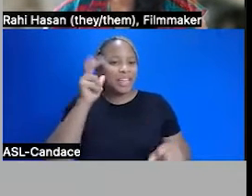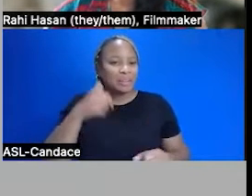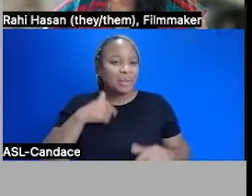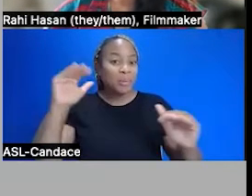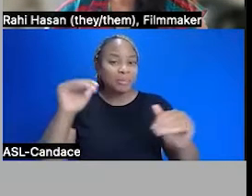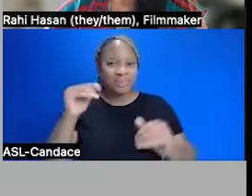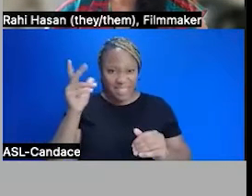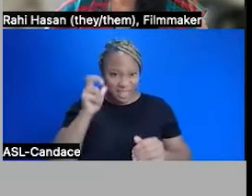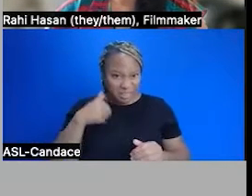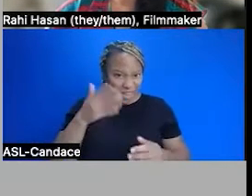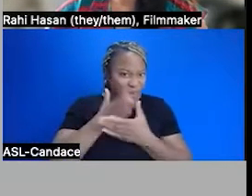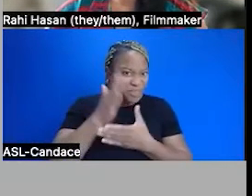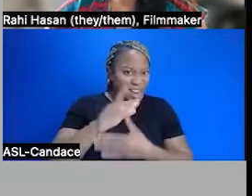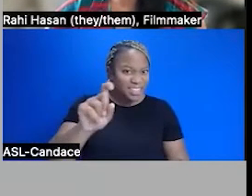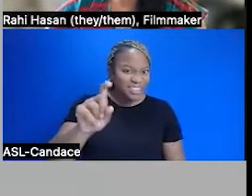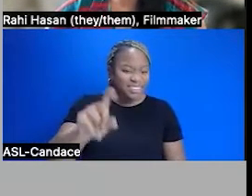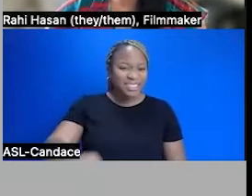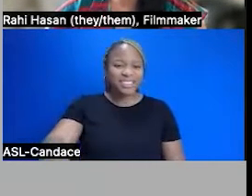Can you guys hear me okay?